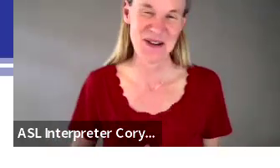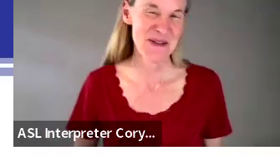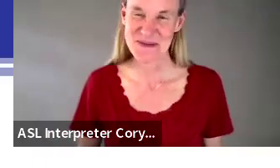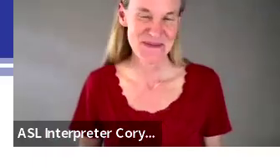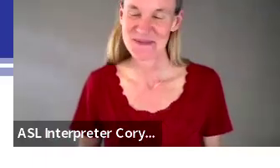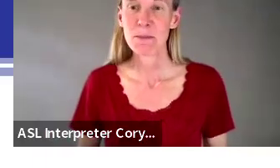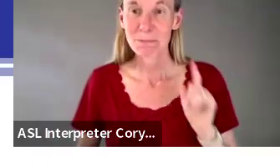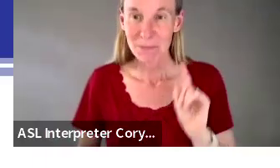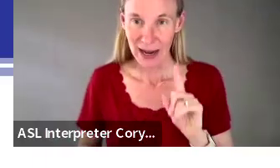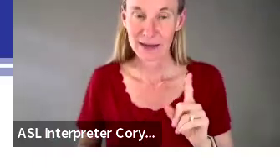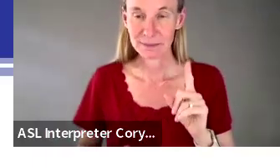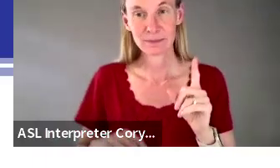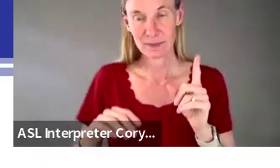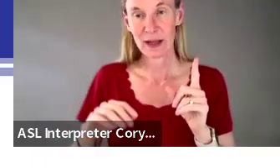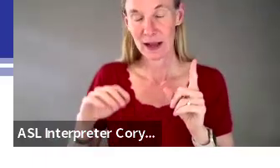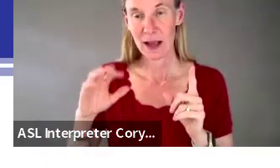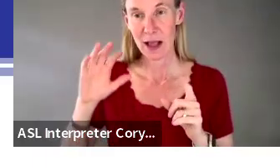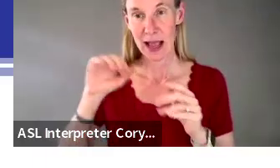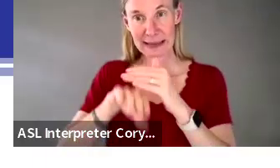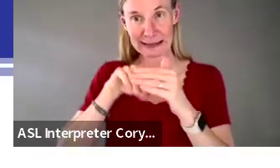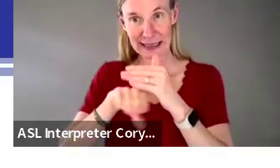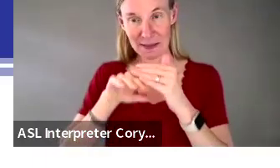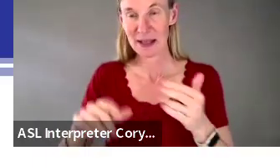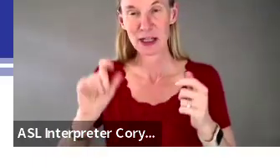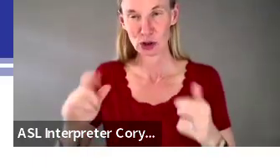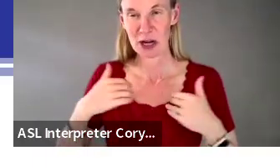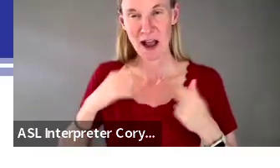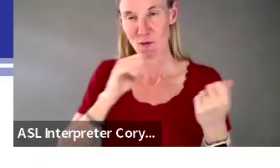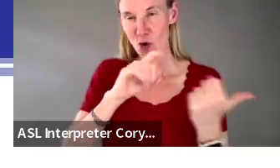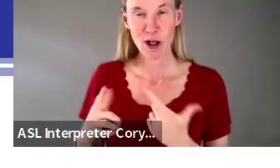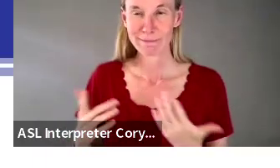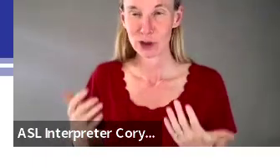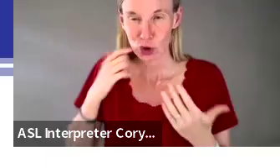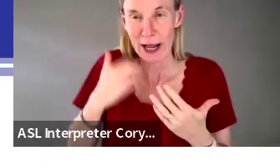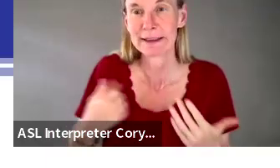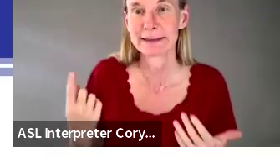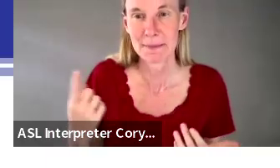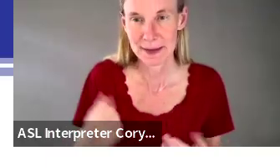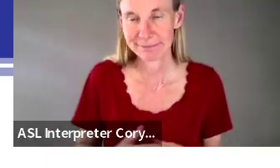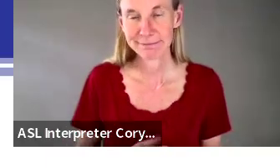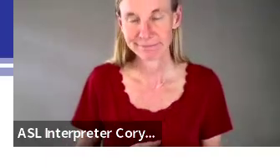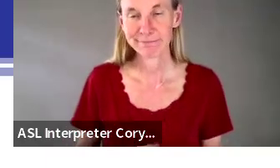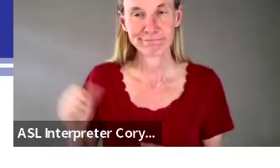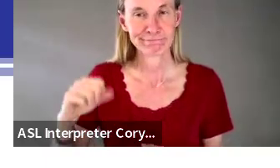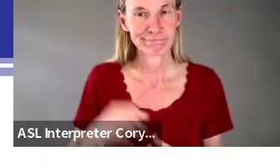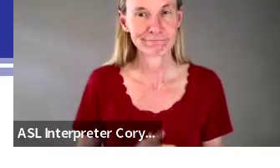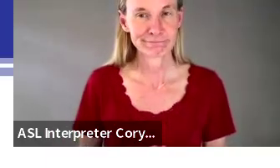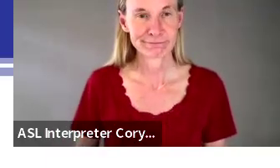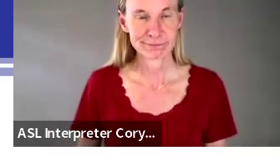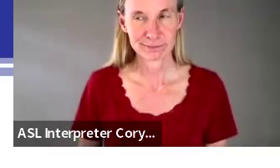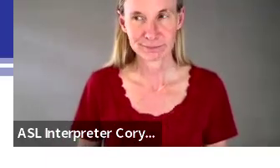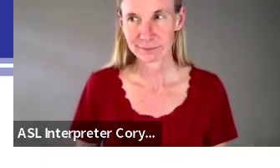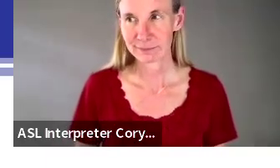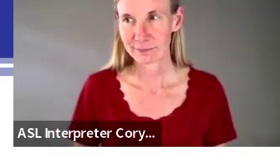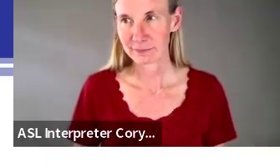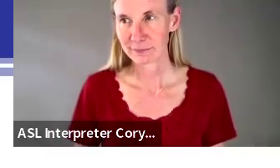accessibility settings and considerations exist on pretty much all platforms? Yes. And it